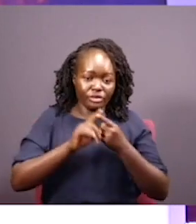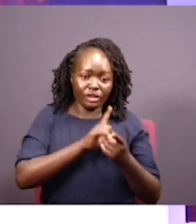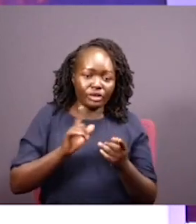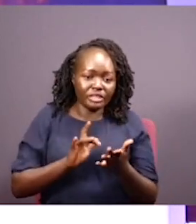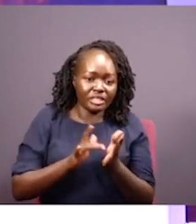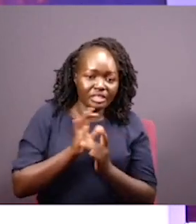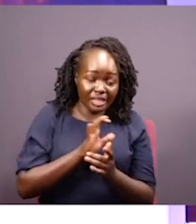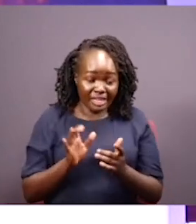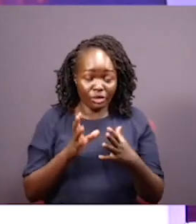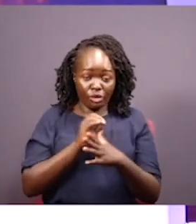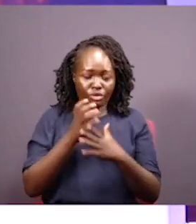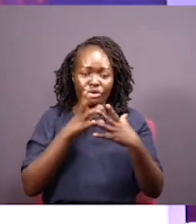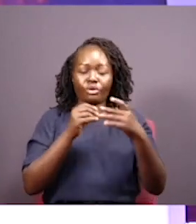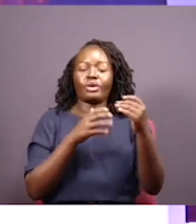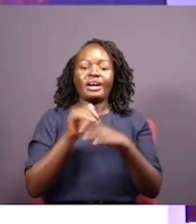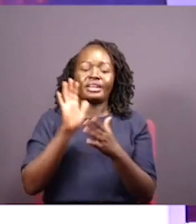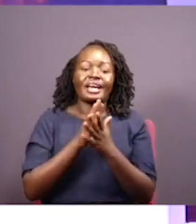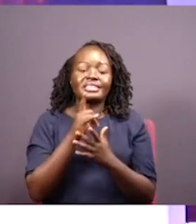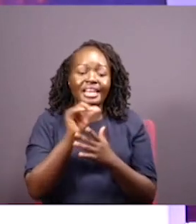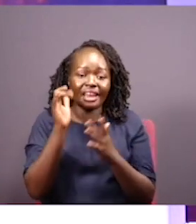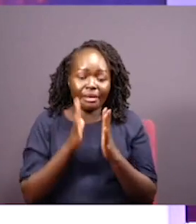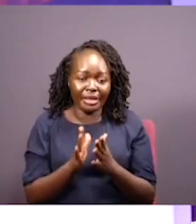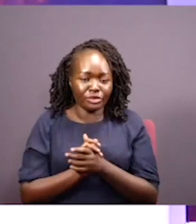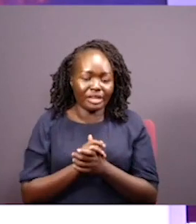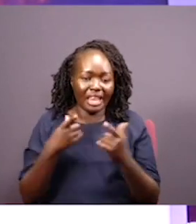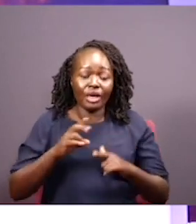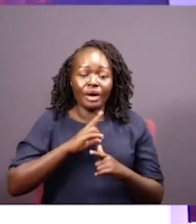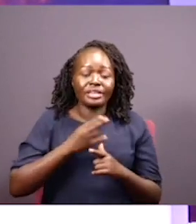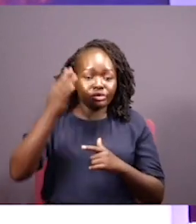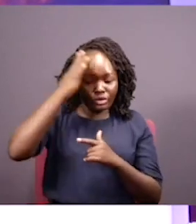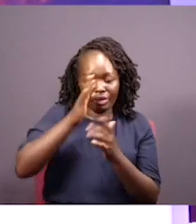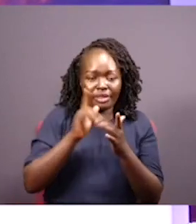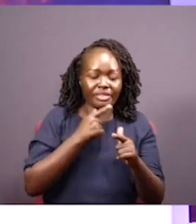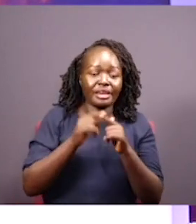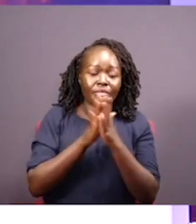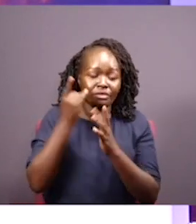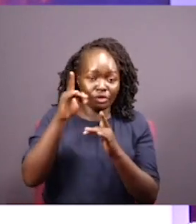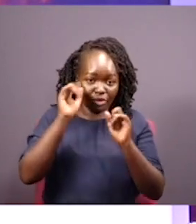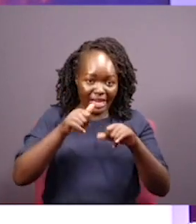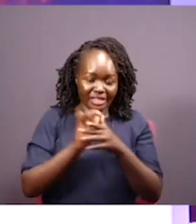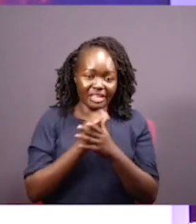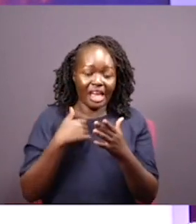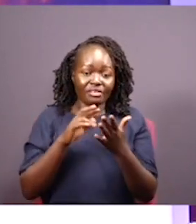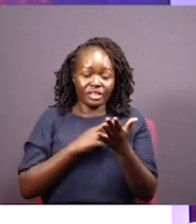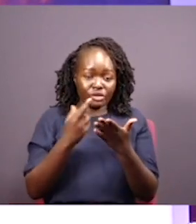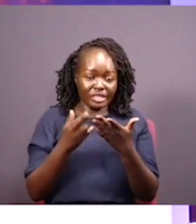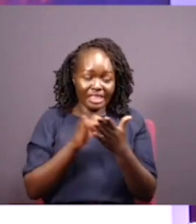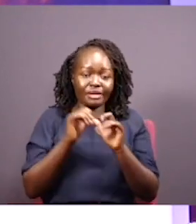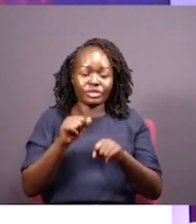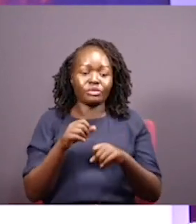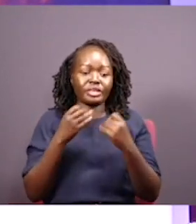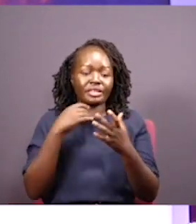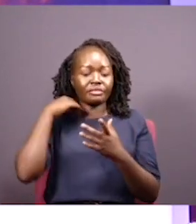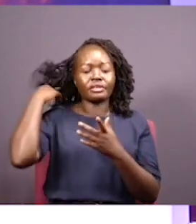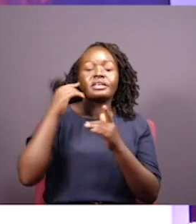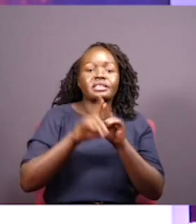out and tell someone else, let us know, and we can certainly pray for you. We have resources that we'd like to give and put into your hands as well, so